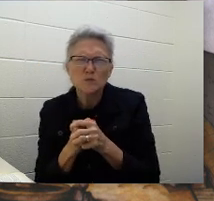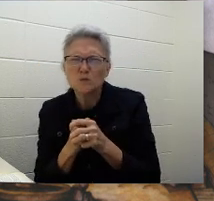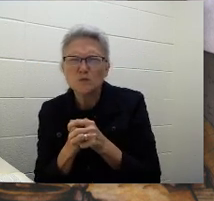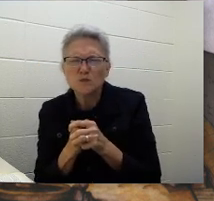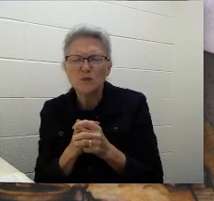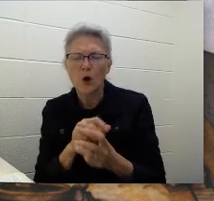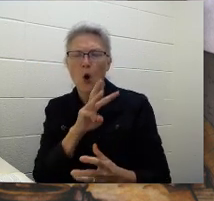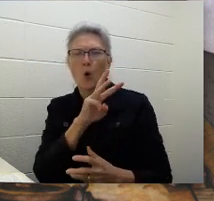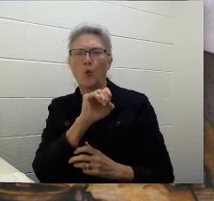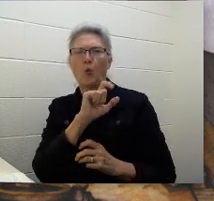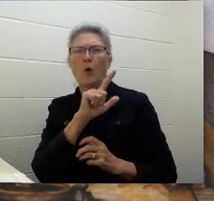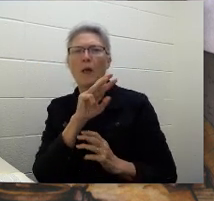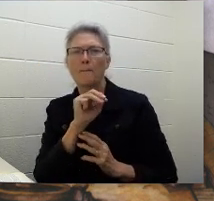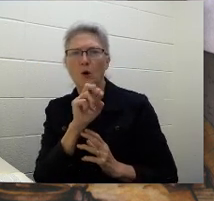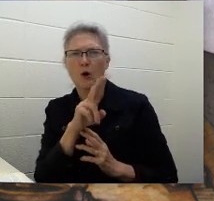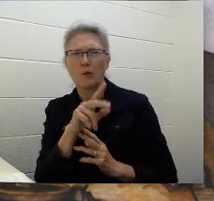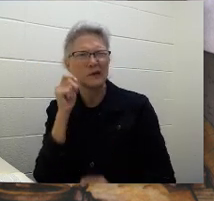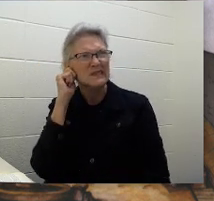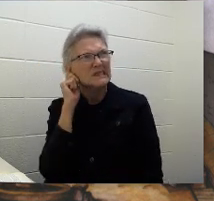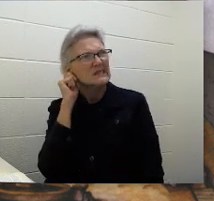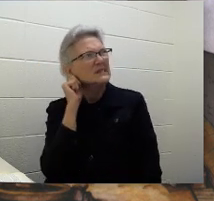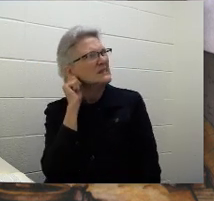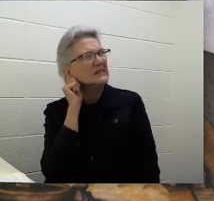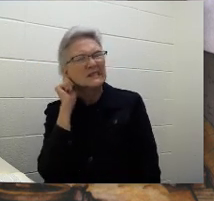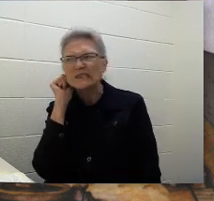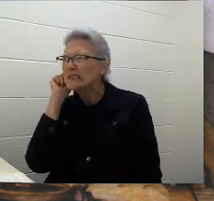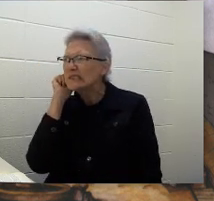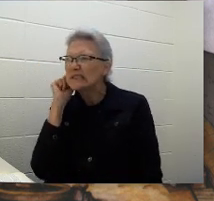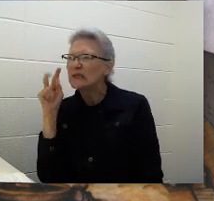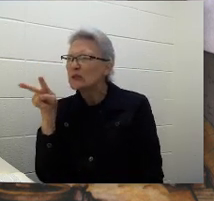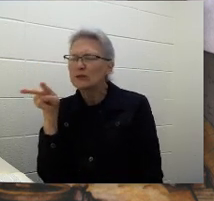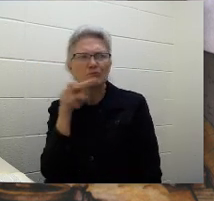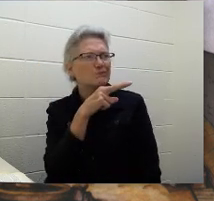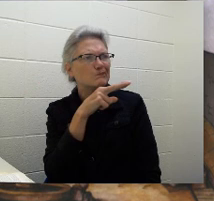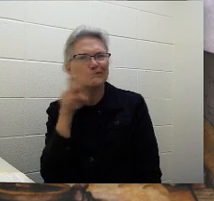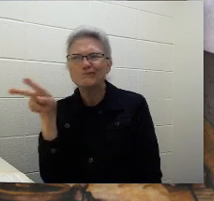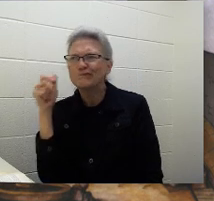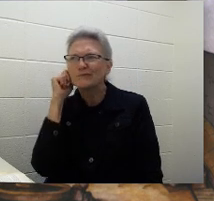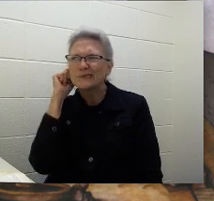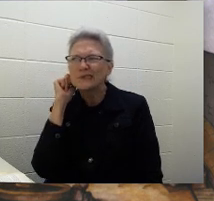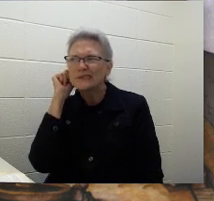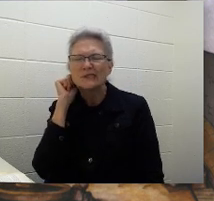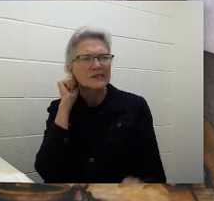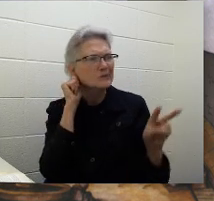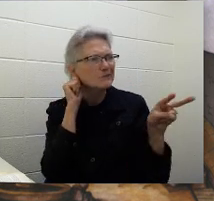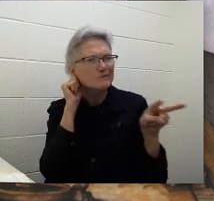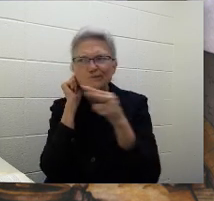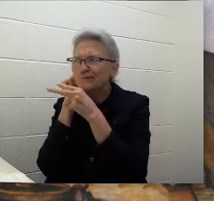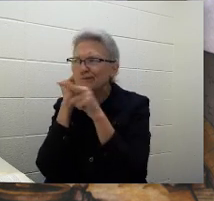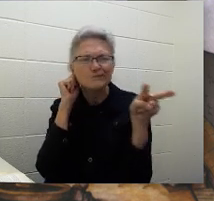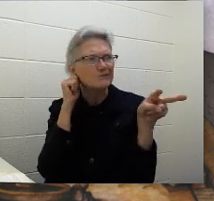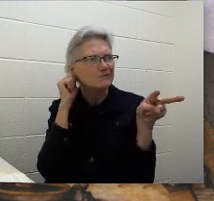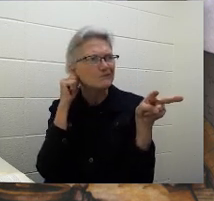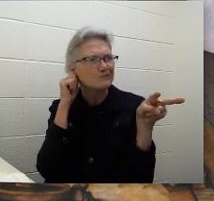Wilmer pulled nervously on one ear and looked from Mary to Ben and back to Mary.